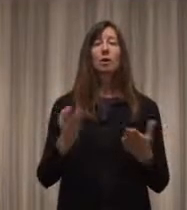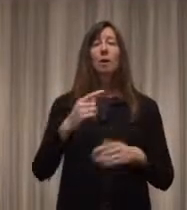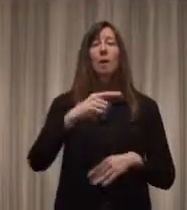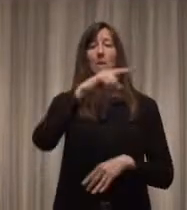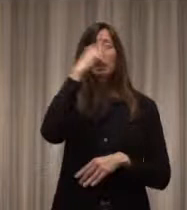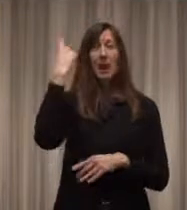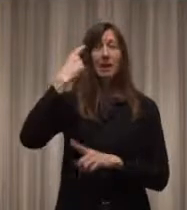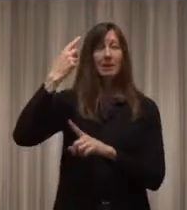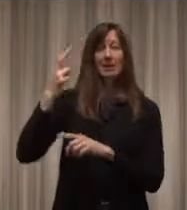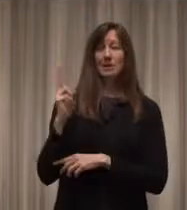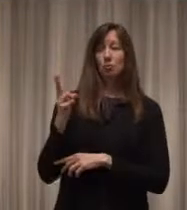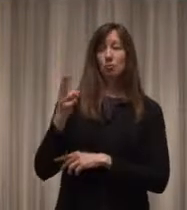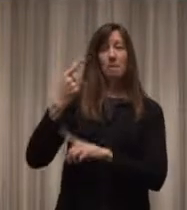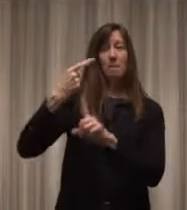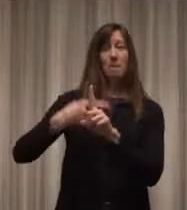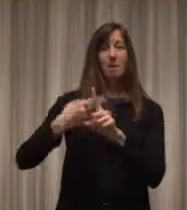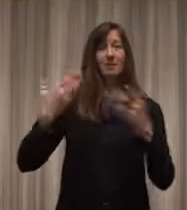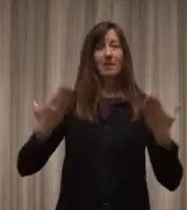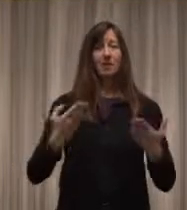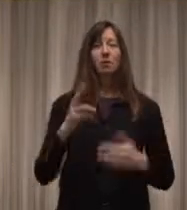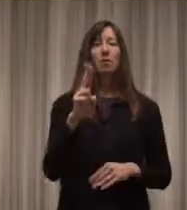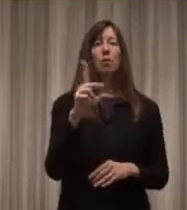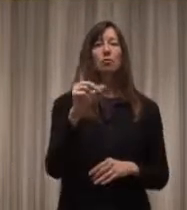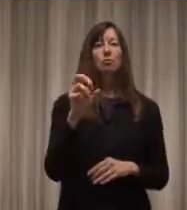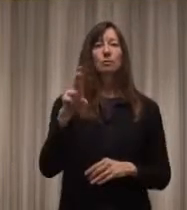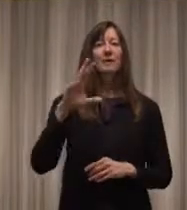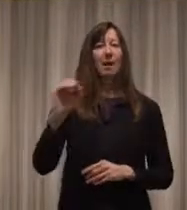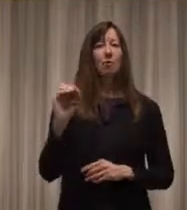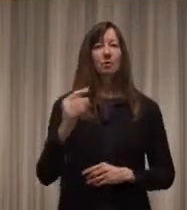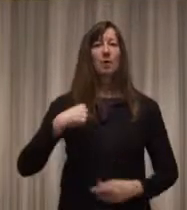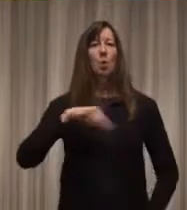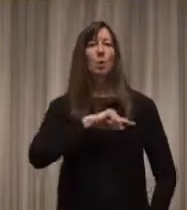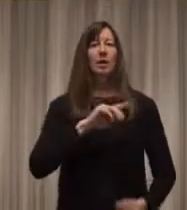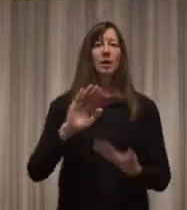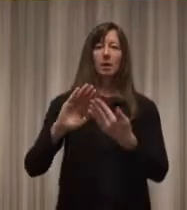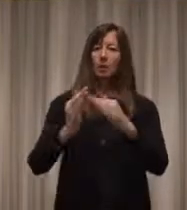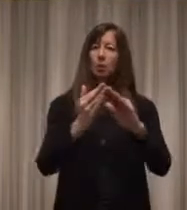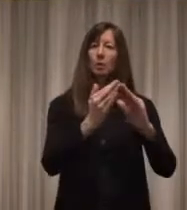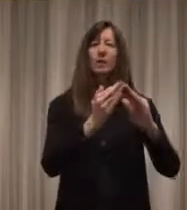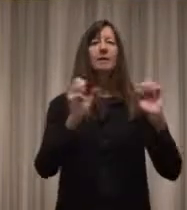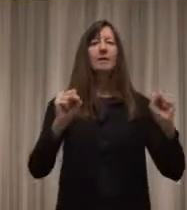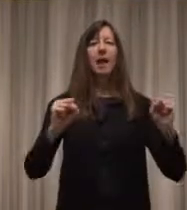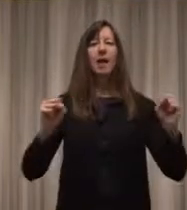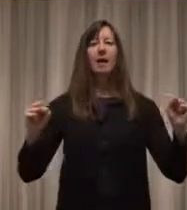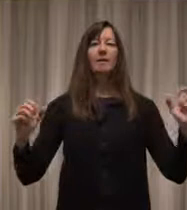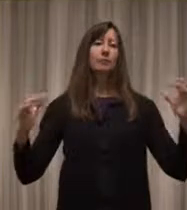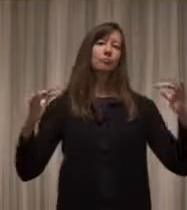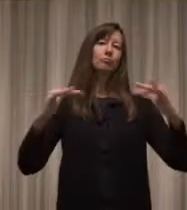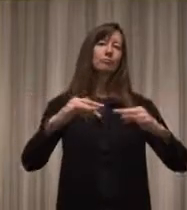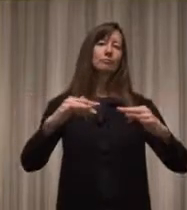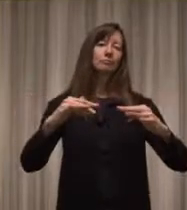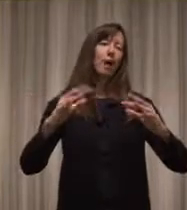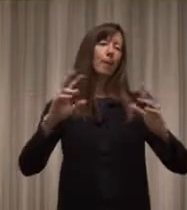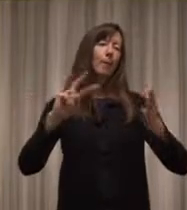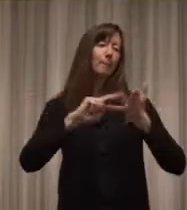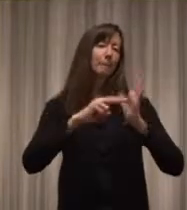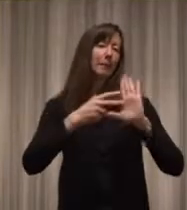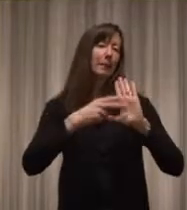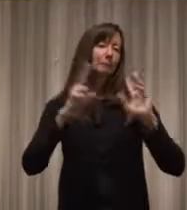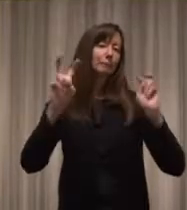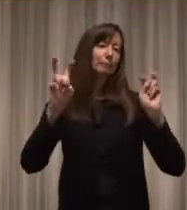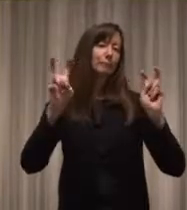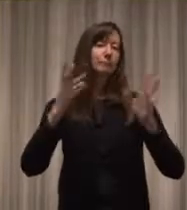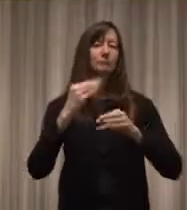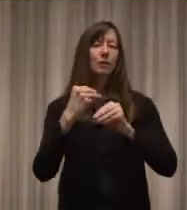month for us to, as a community, come together. It may have to be virtually, but to come together in whatever ways we